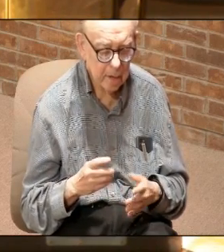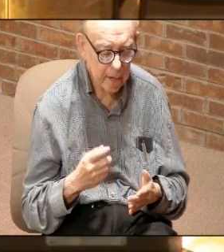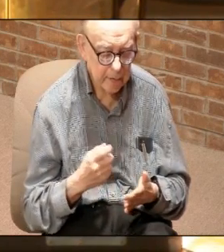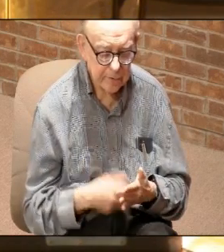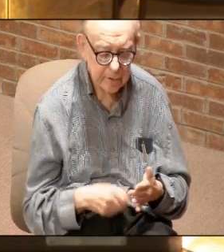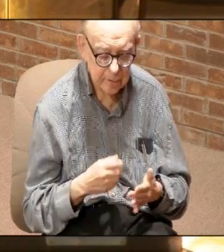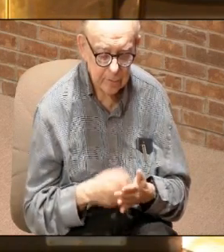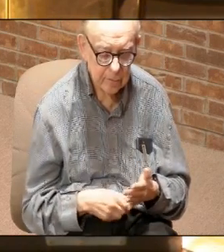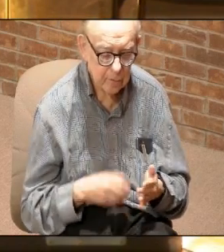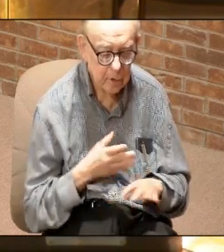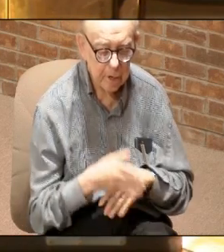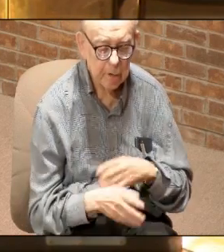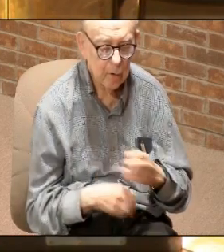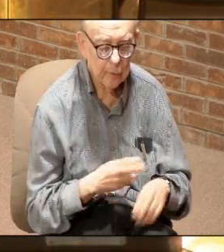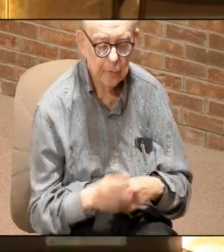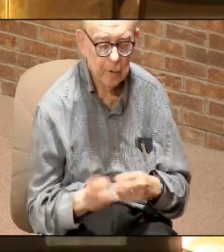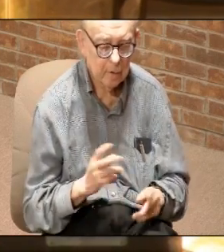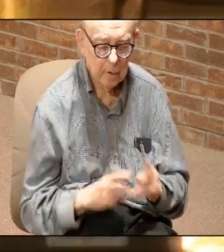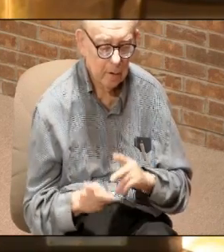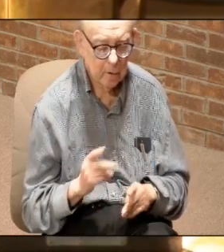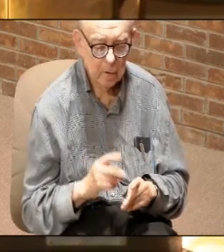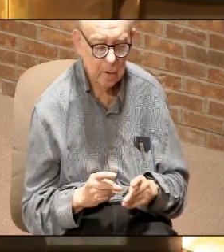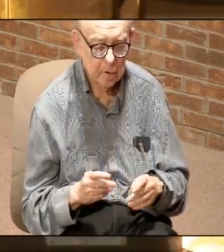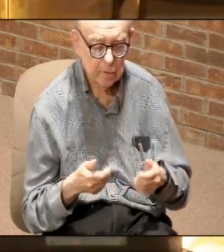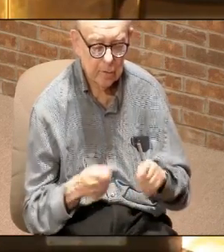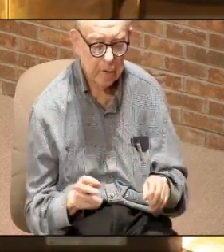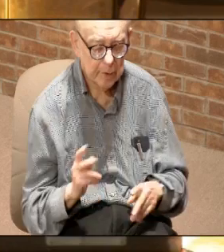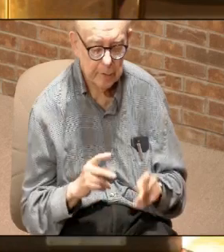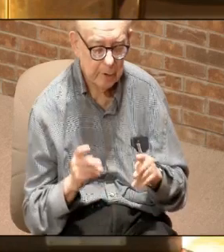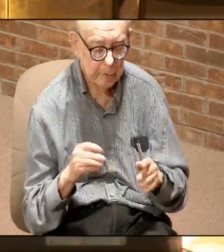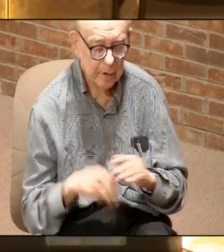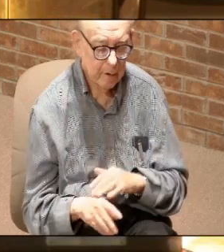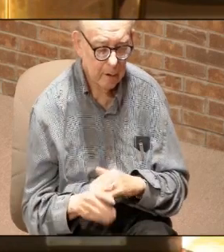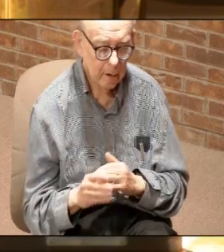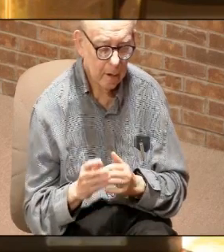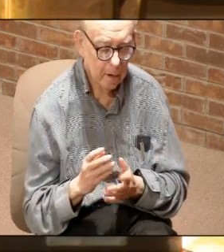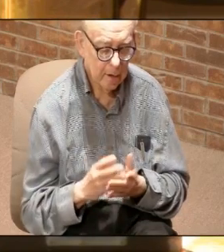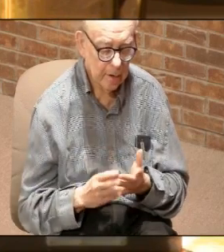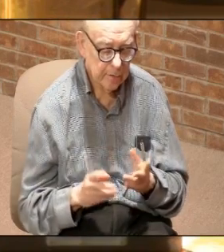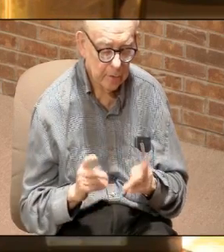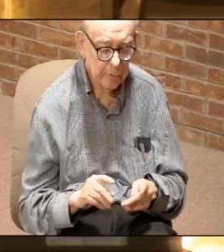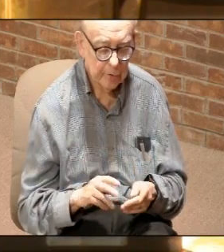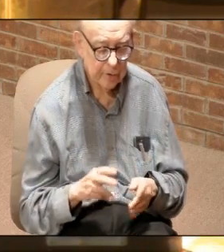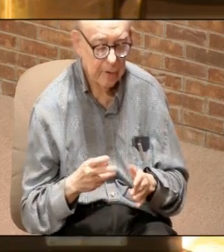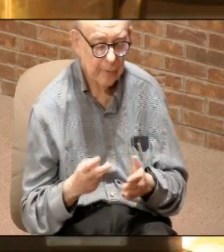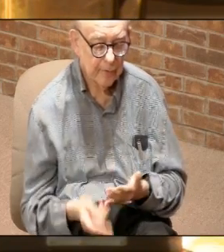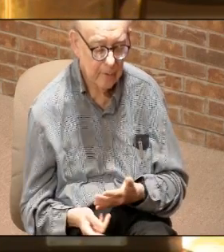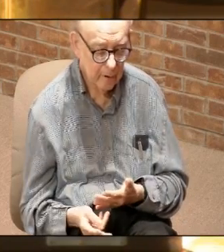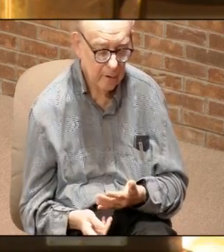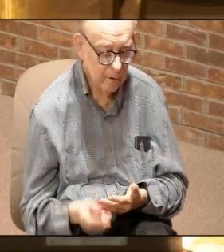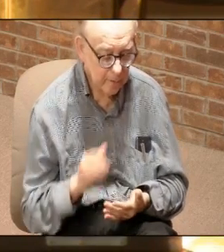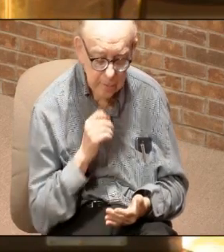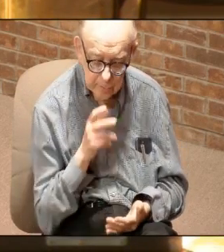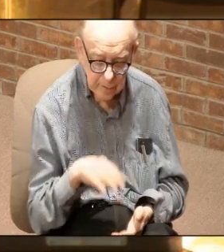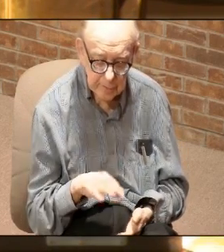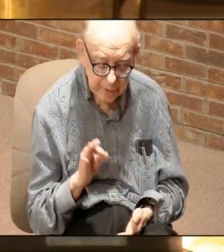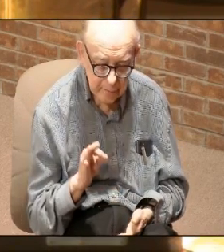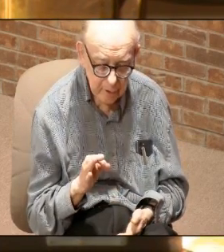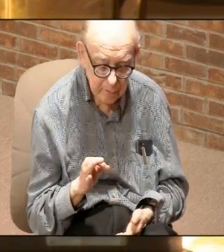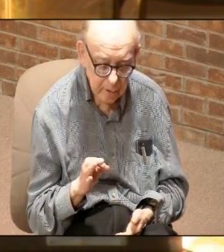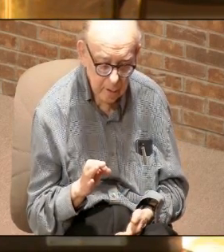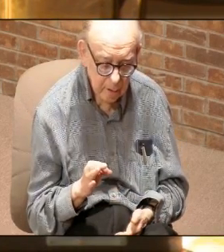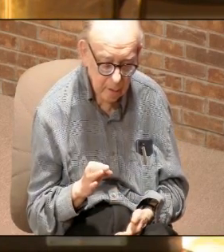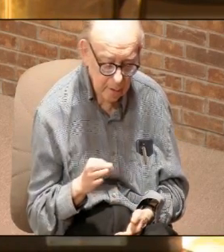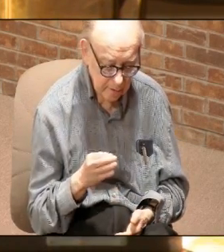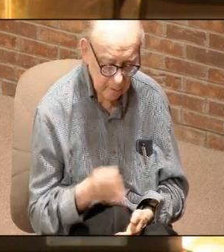running over people, trampling people. Someone fell. You didn't pick them up.